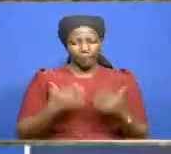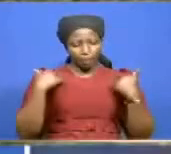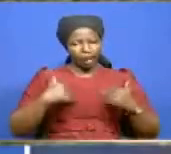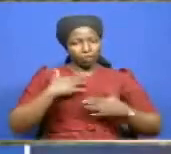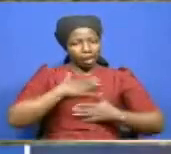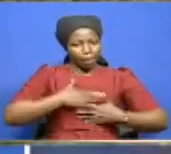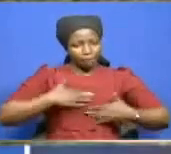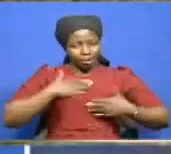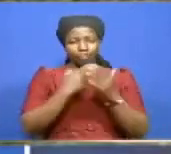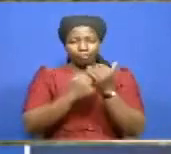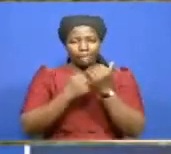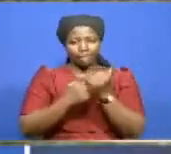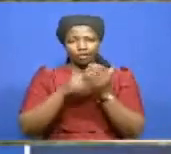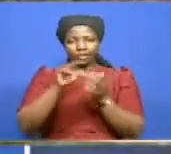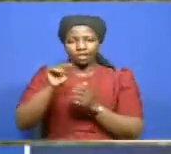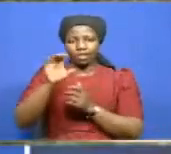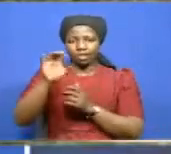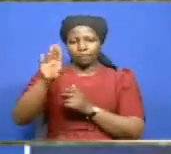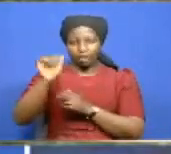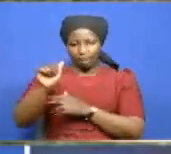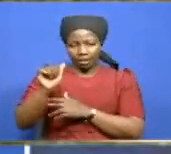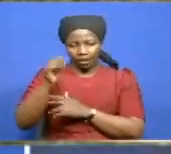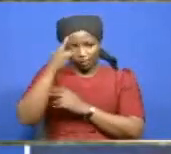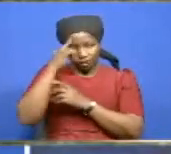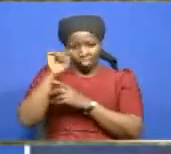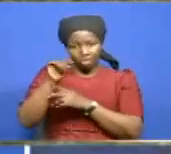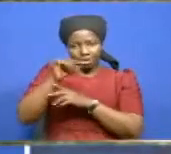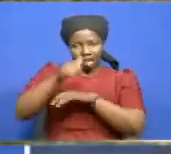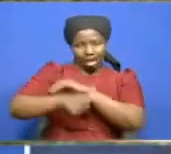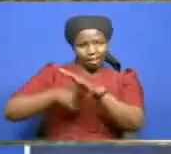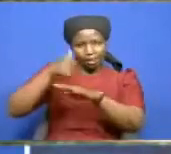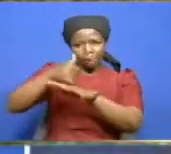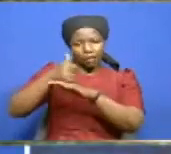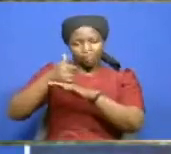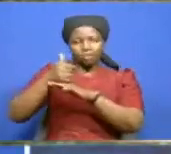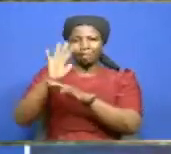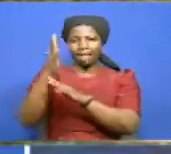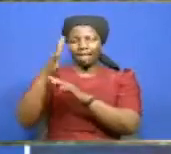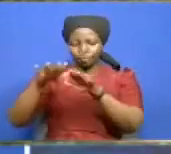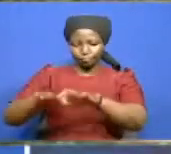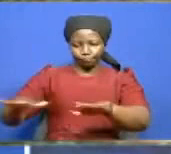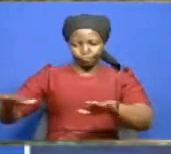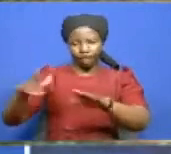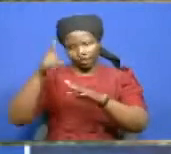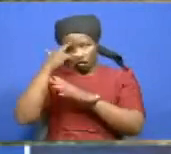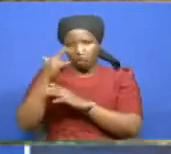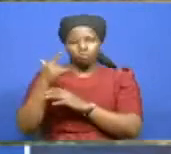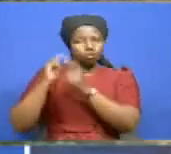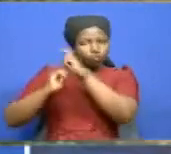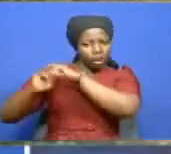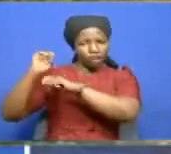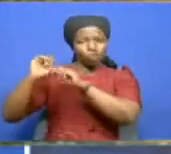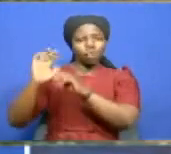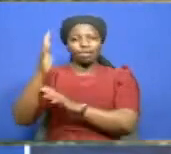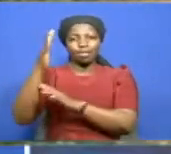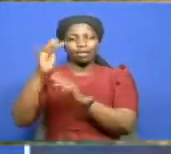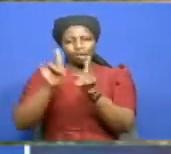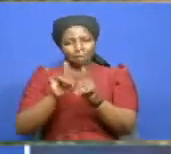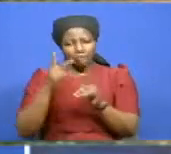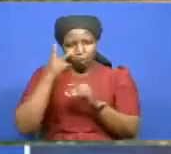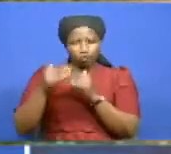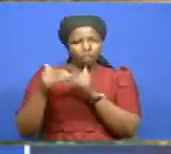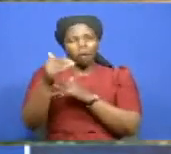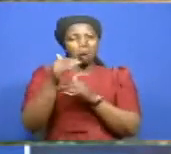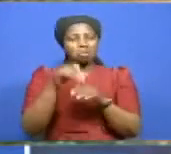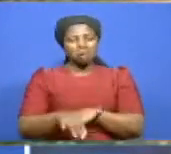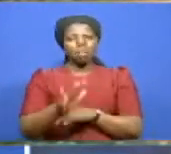the partnership of NCA for this establishment of a tree nursery for indigenous trees, and I look forward to planting